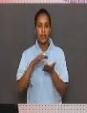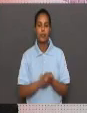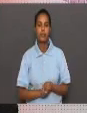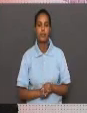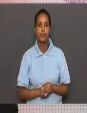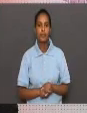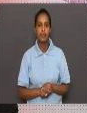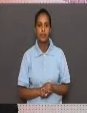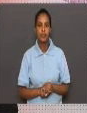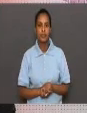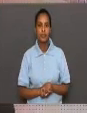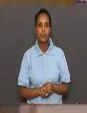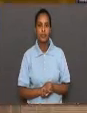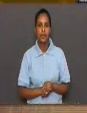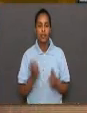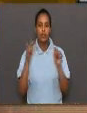studies.